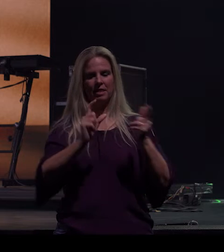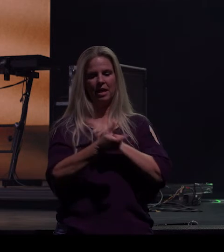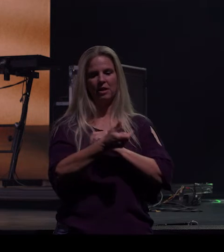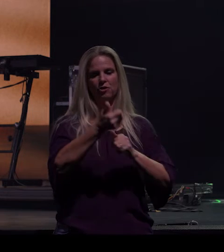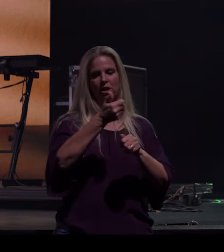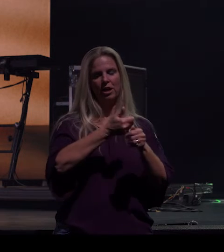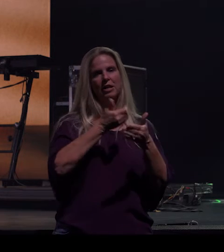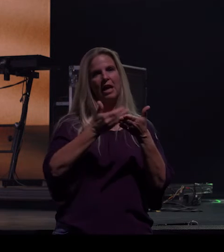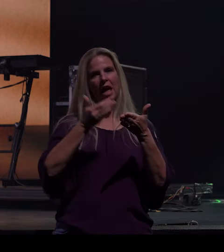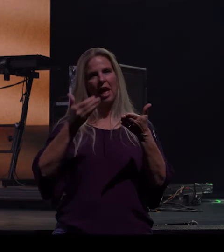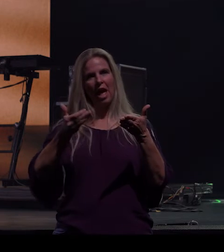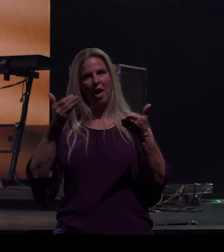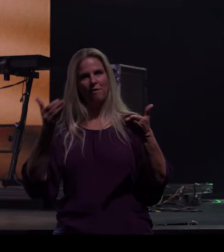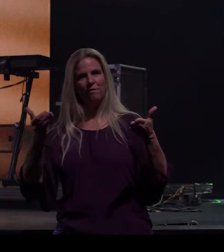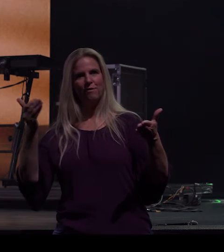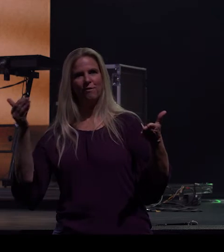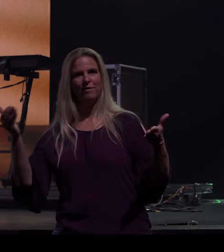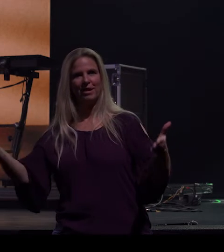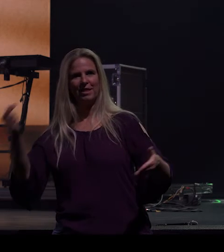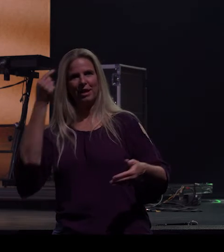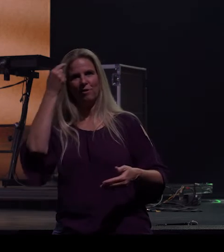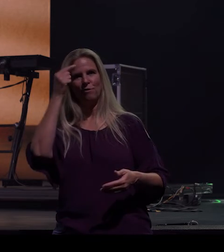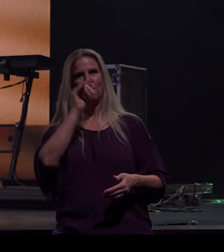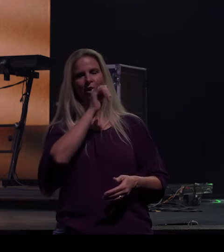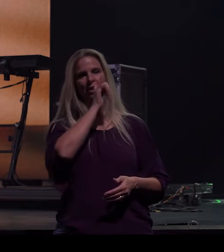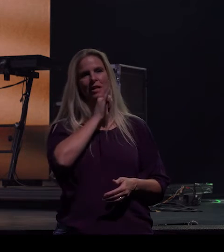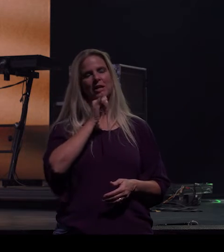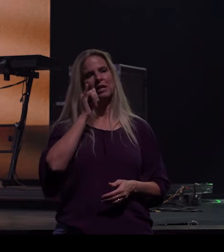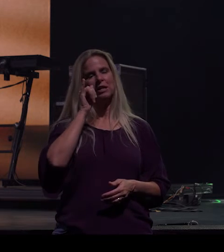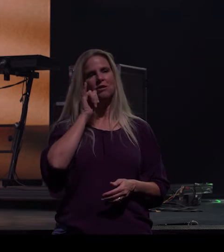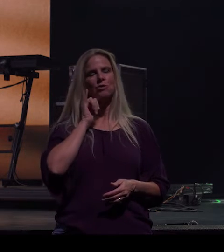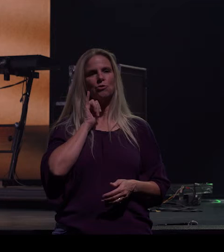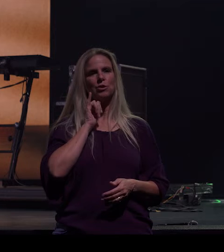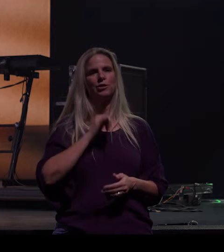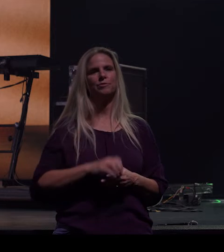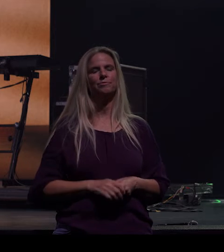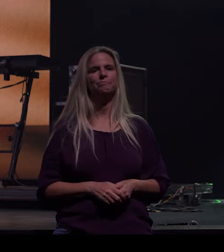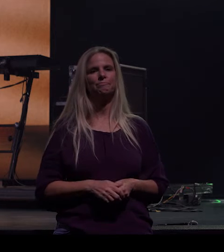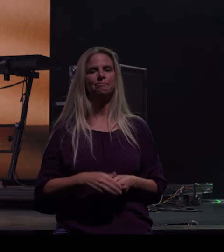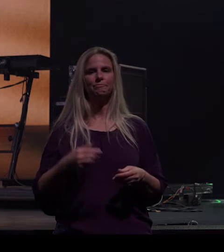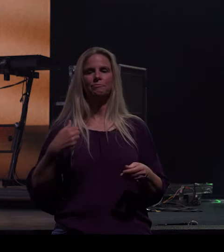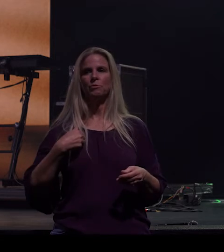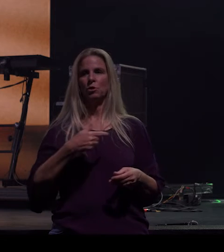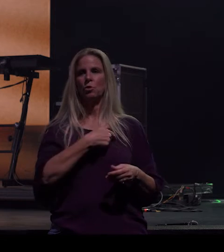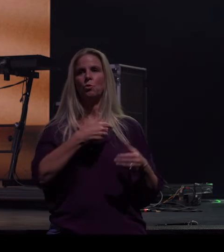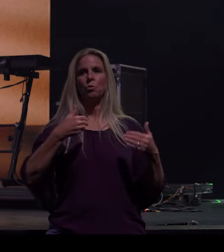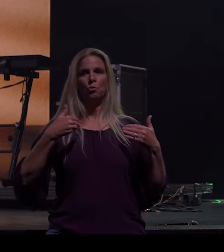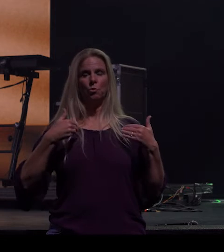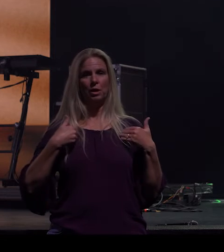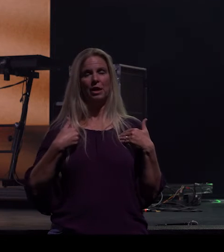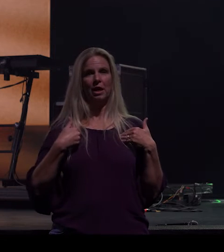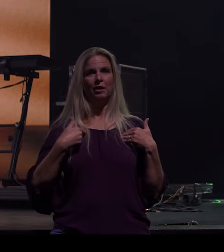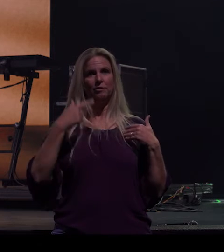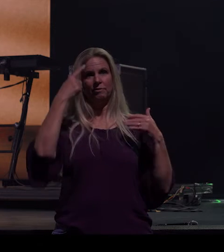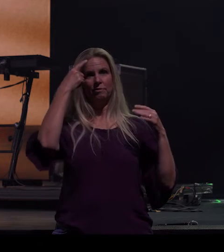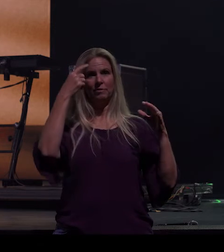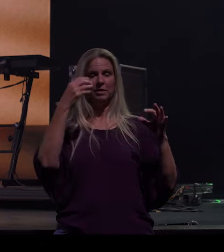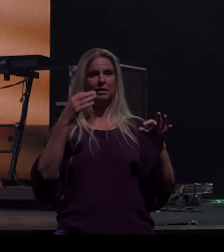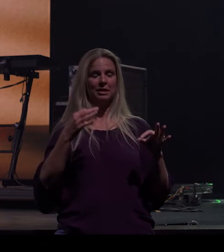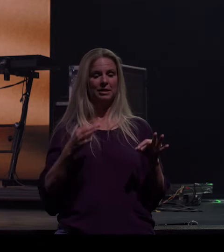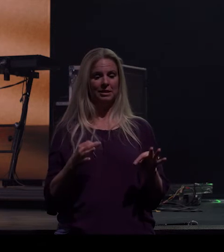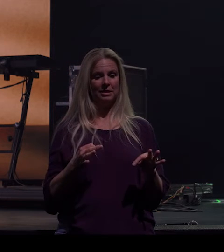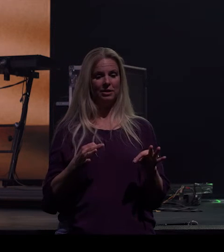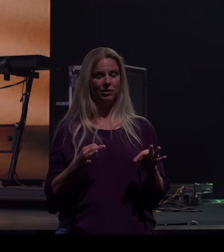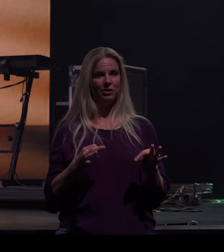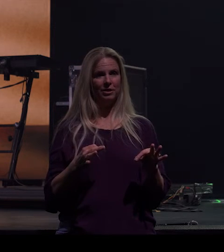Israel. Everything. To the point where we have structures and decision-making today based on this advice that